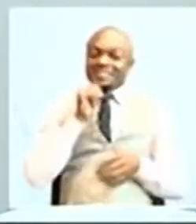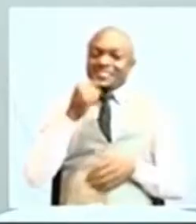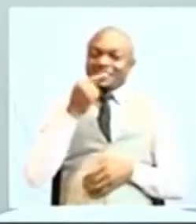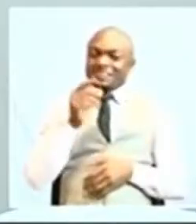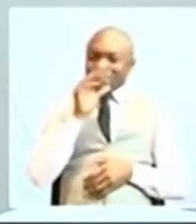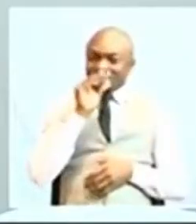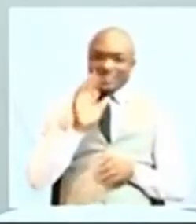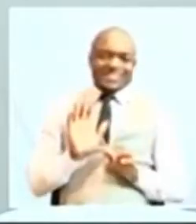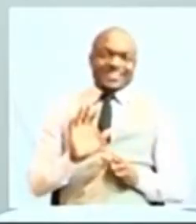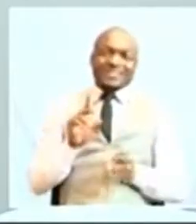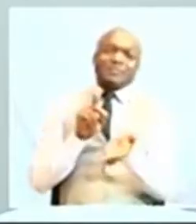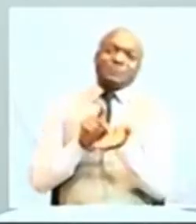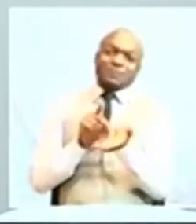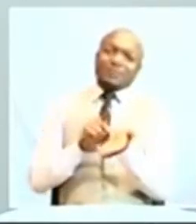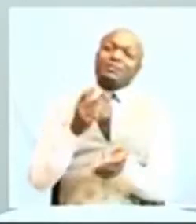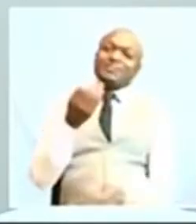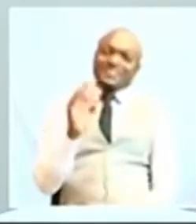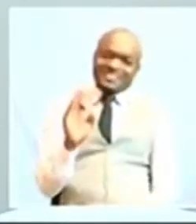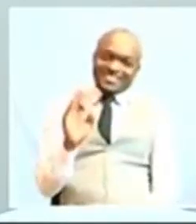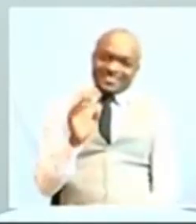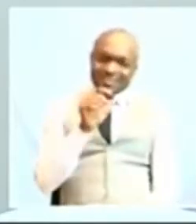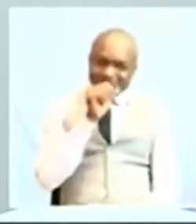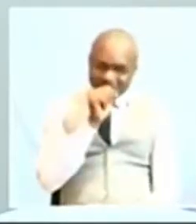speak. Doc, switch off your mind.